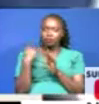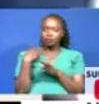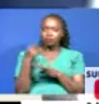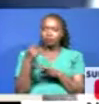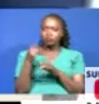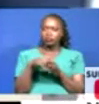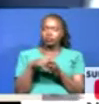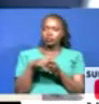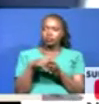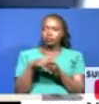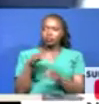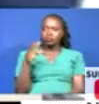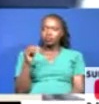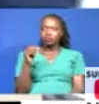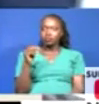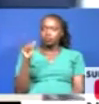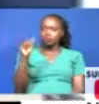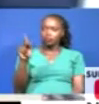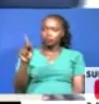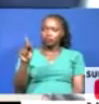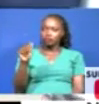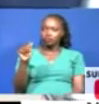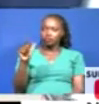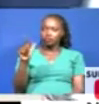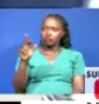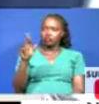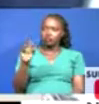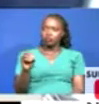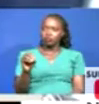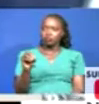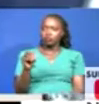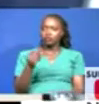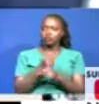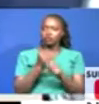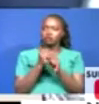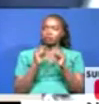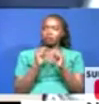Kalro ambayo mnayojua, na ni watu wamedevelop hizo variety